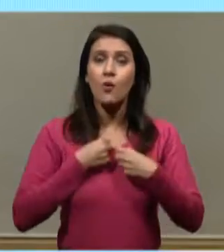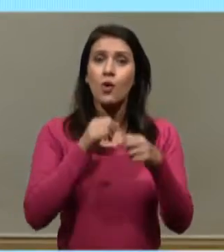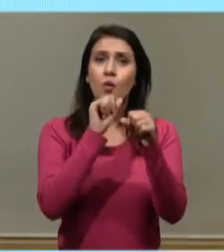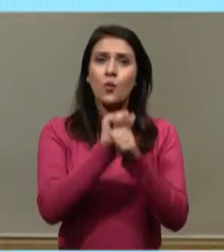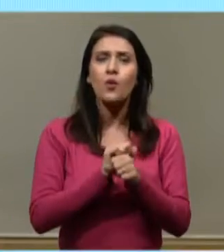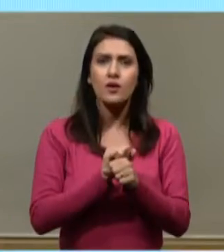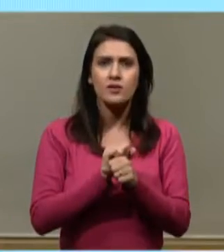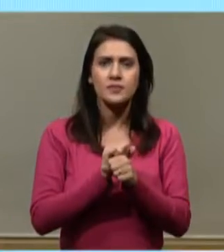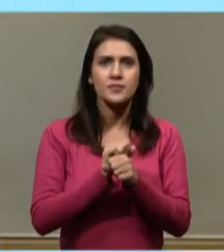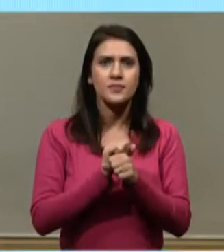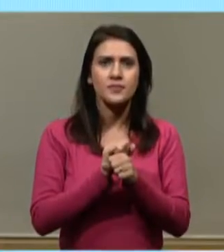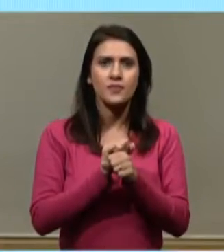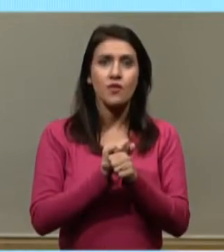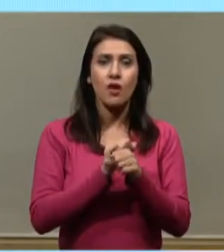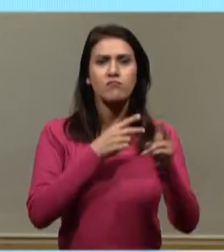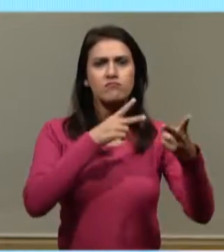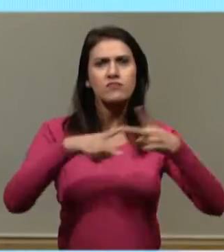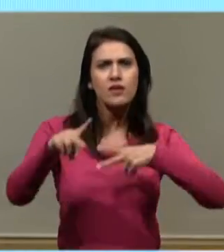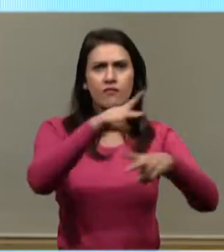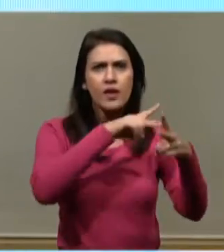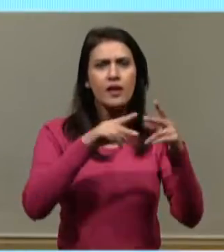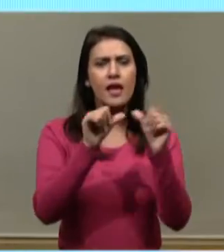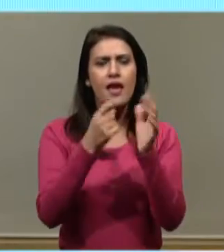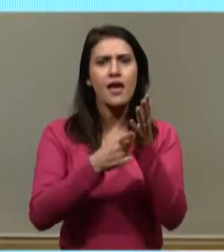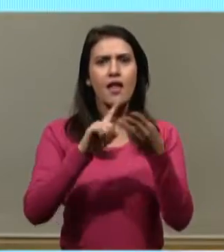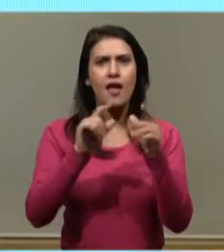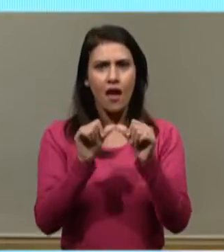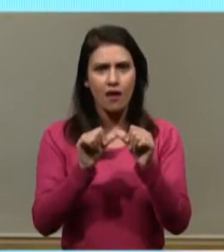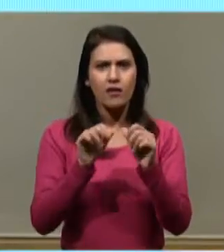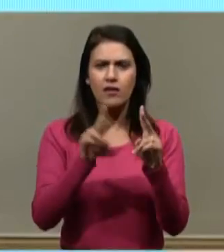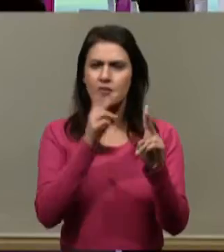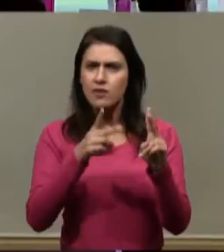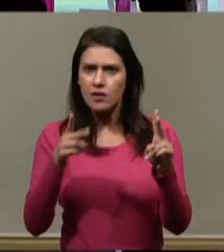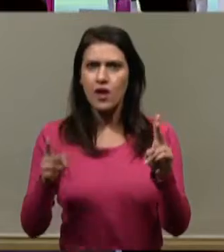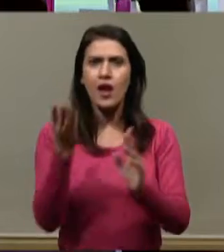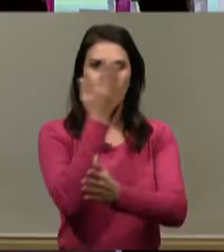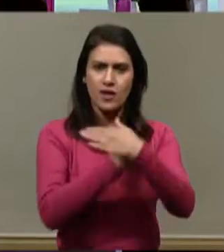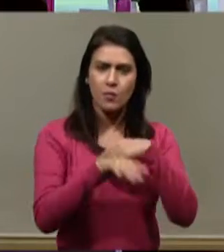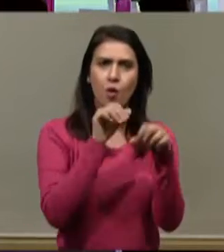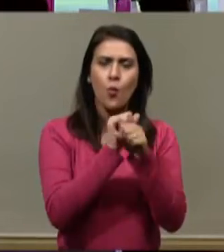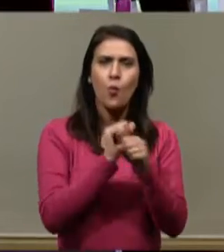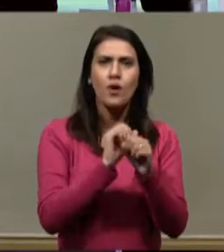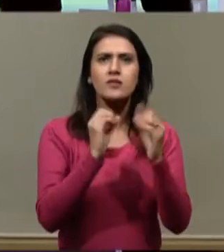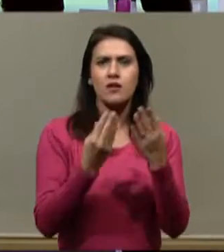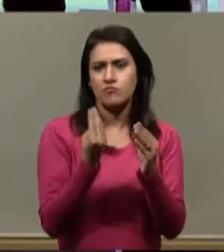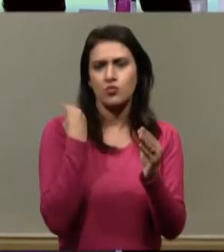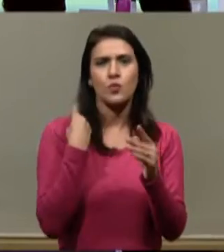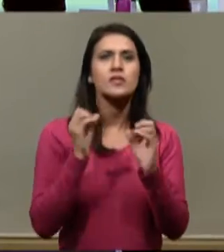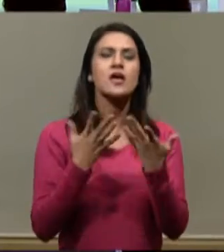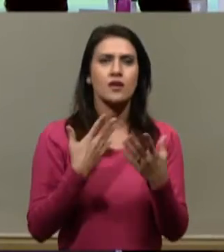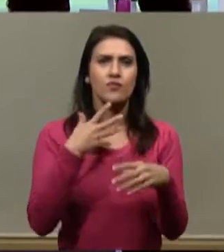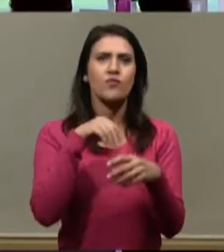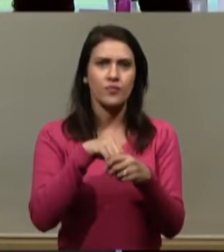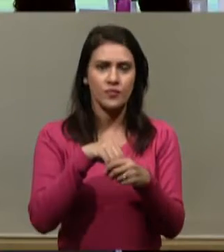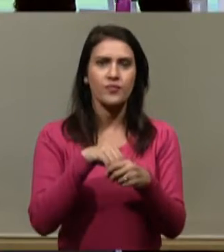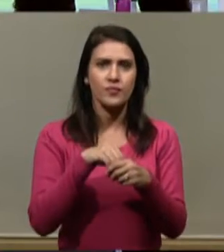while we work on diverse practice areas, disability is something which we have started looking at more recently. And one